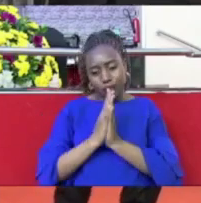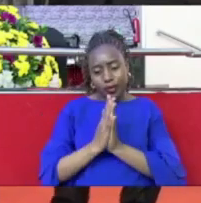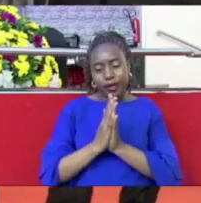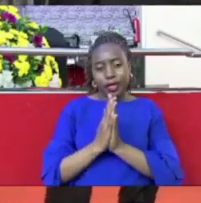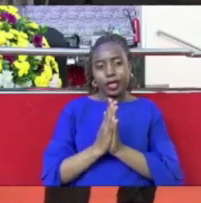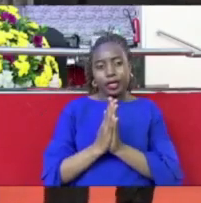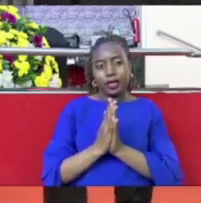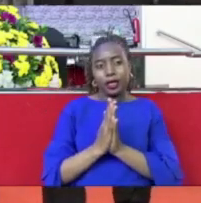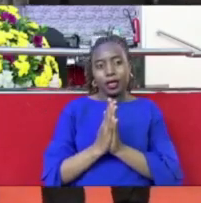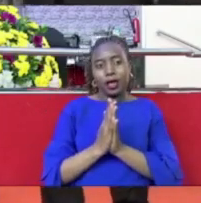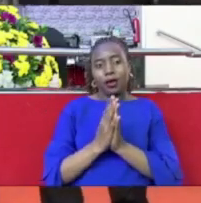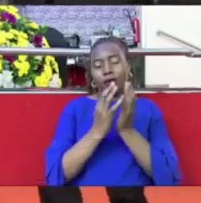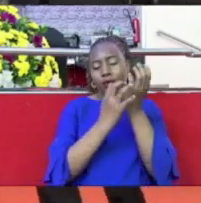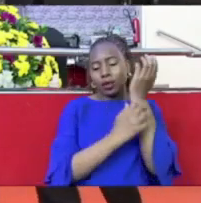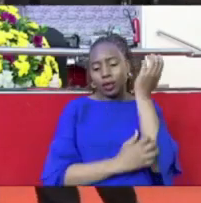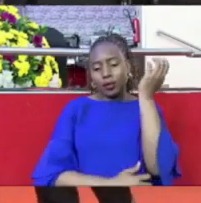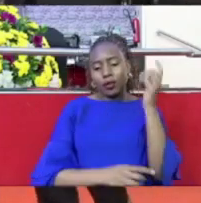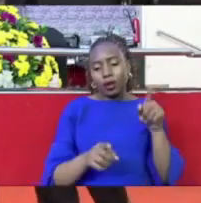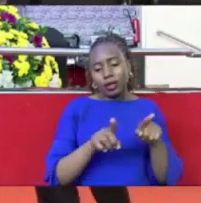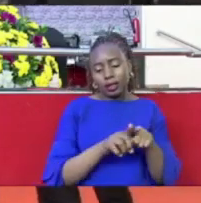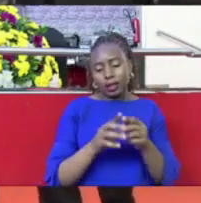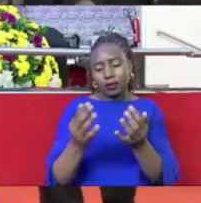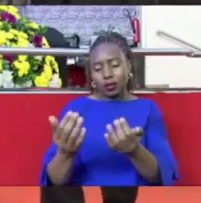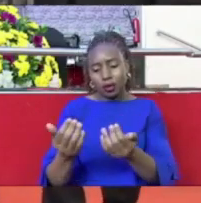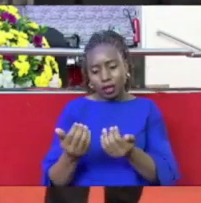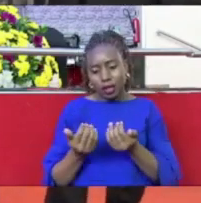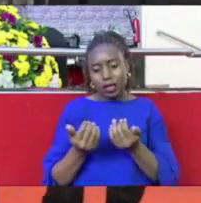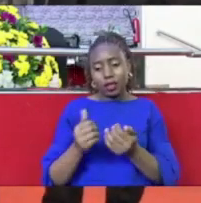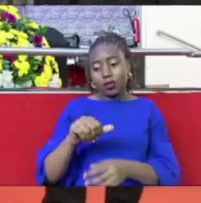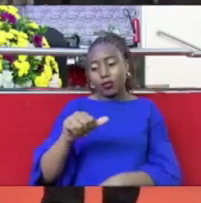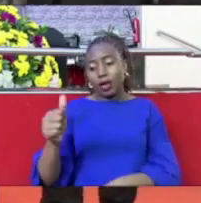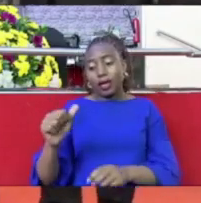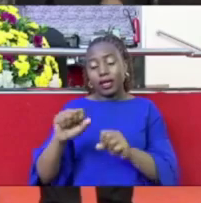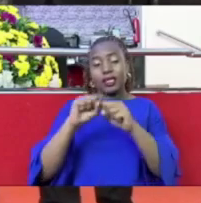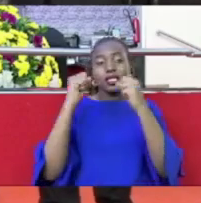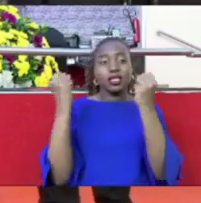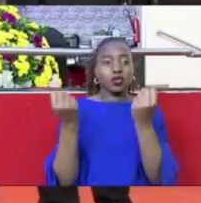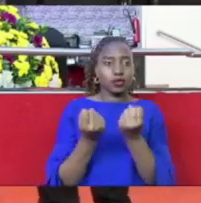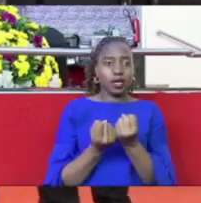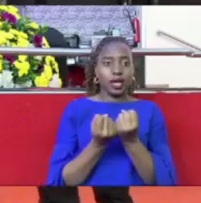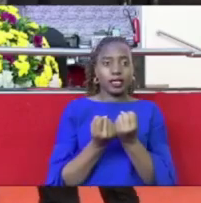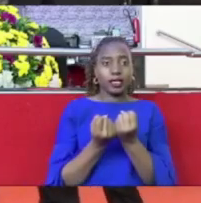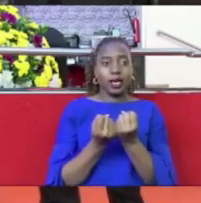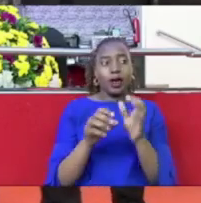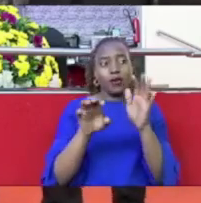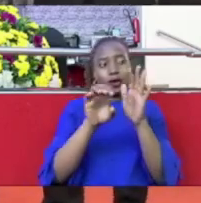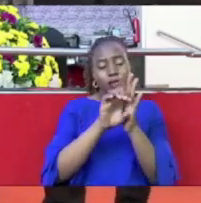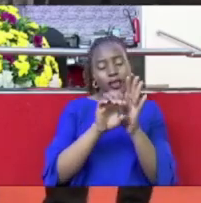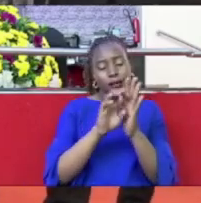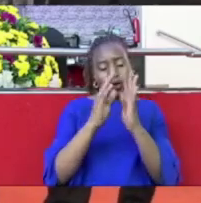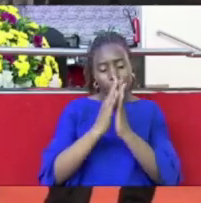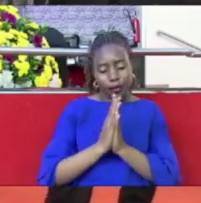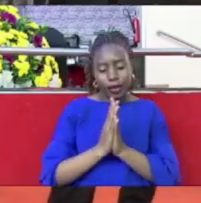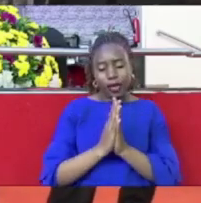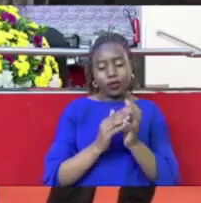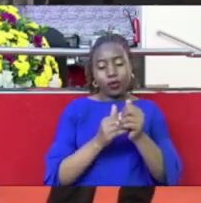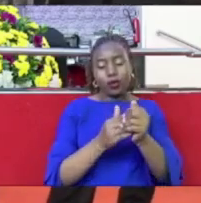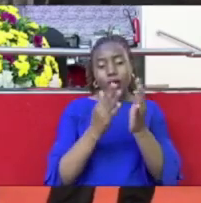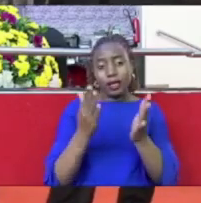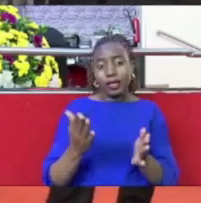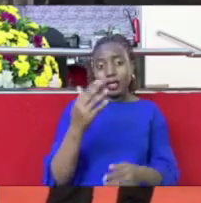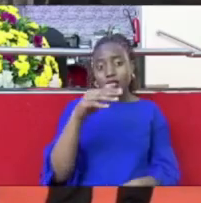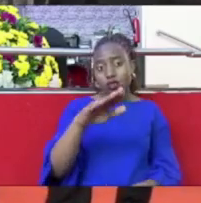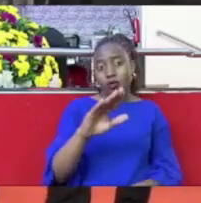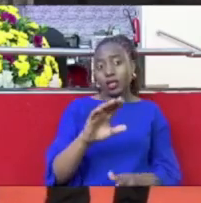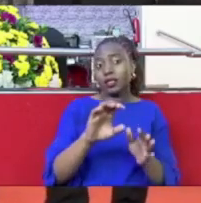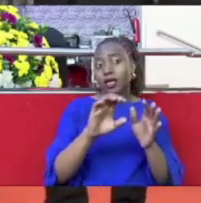society. Kumbuka kuombea mahitaji katika jamii yako. Remember to pray for your leaders. Kumbuka kuombea viongozi. Both in the church, wale ambao